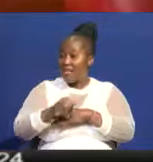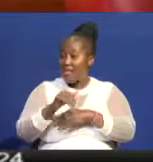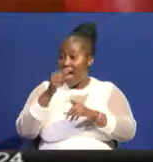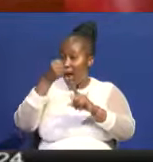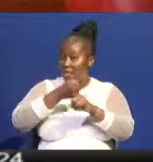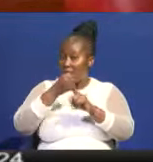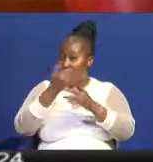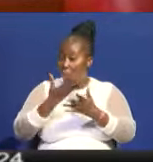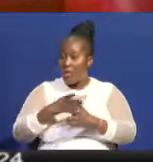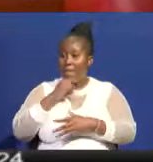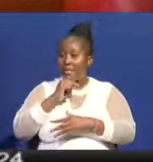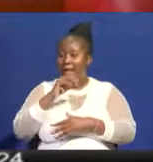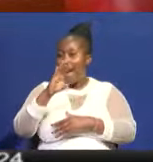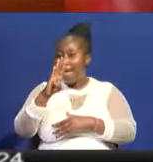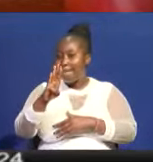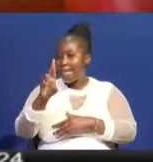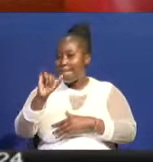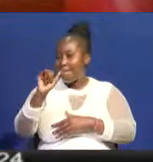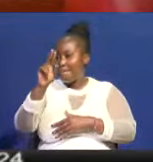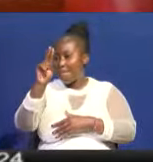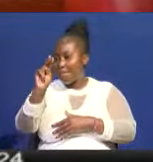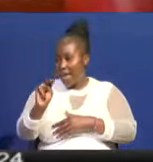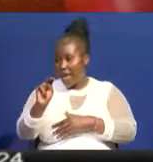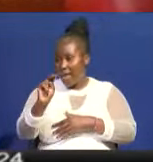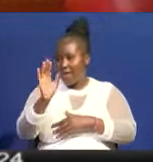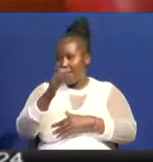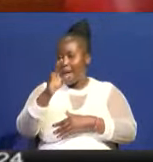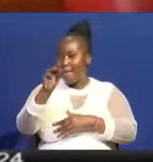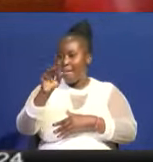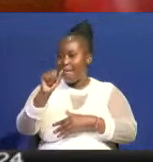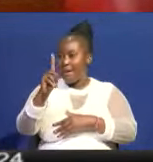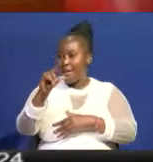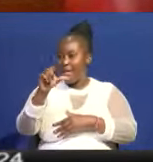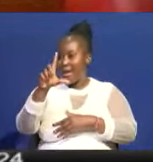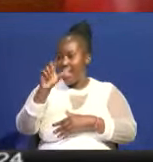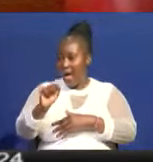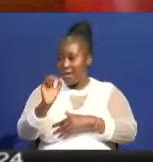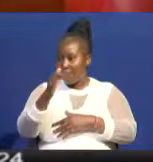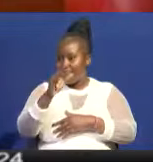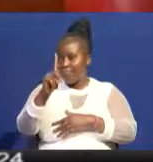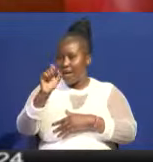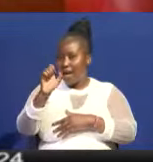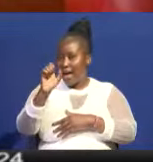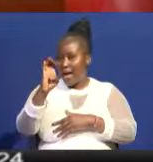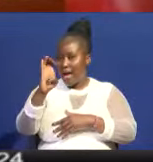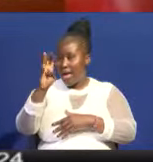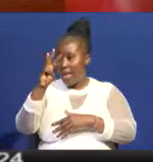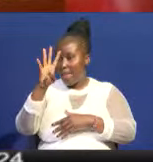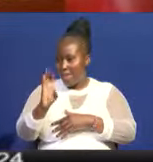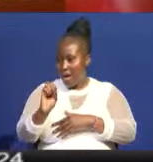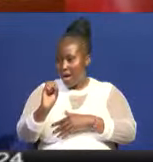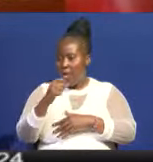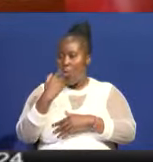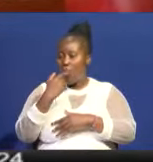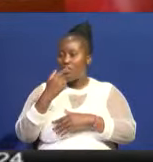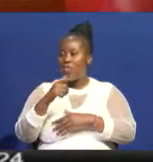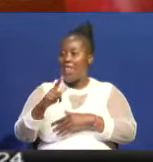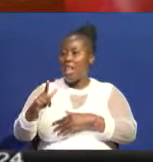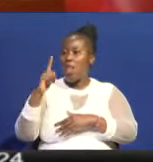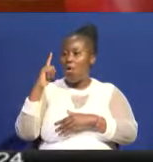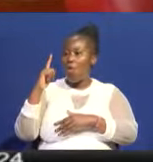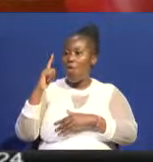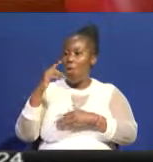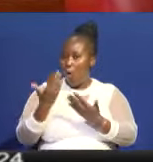advocate is Mr. Brian Madila Kaemba, who is of the law firm